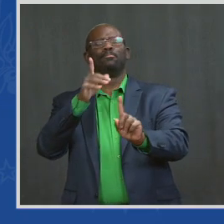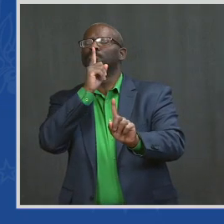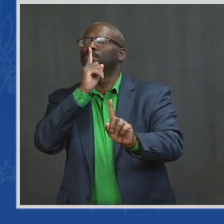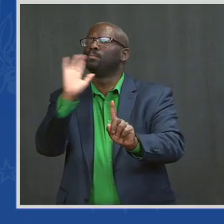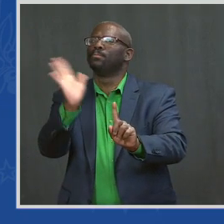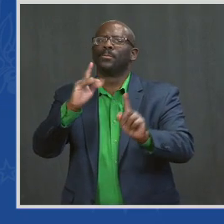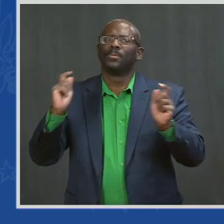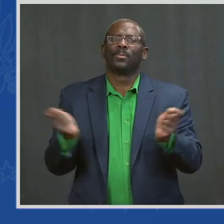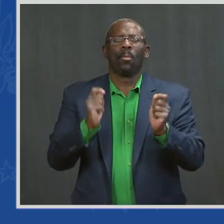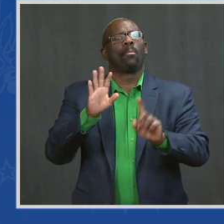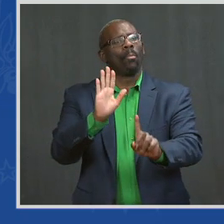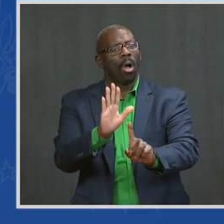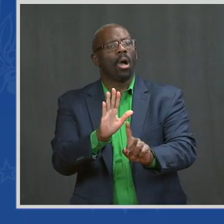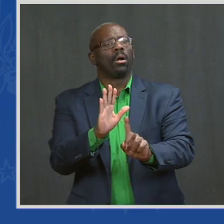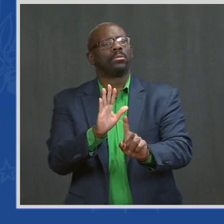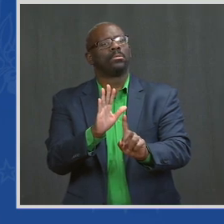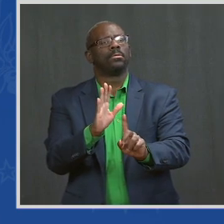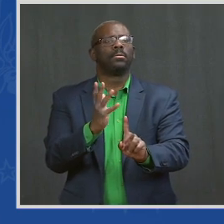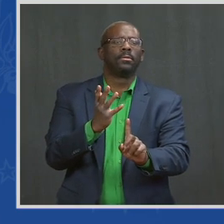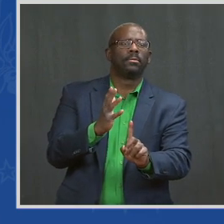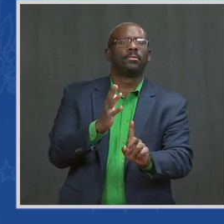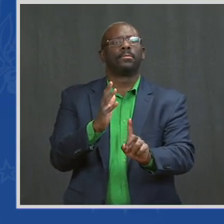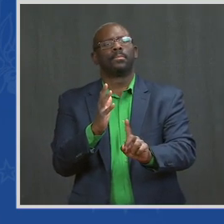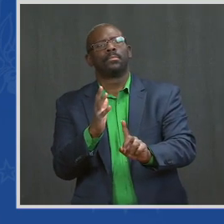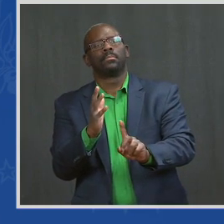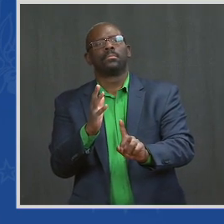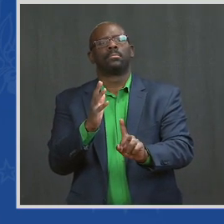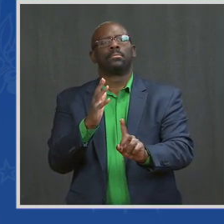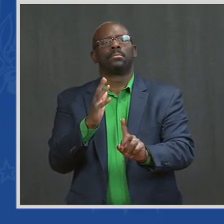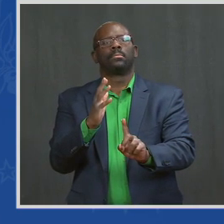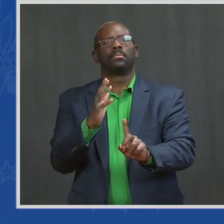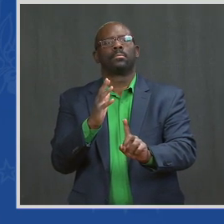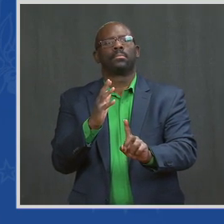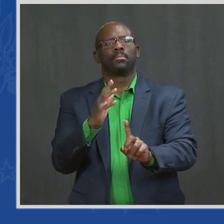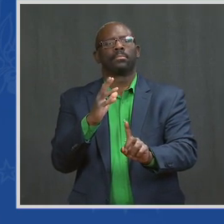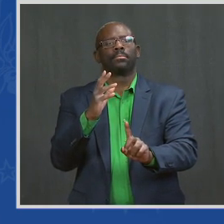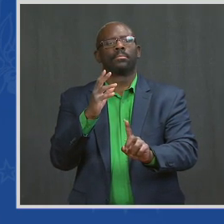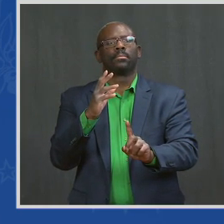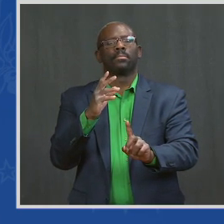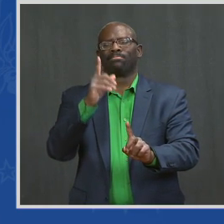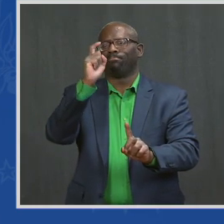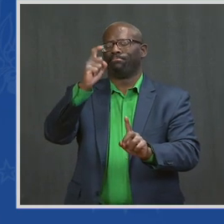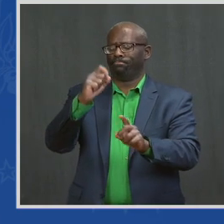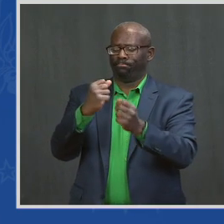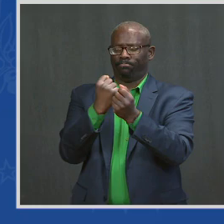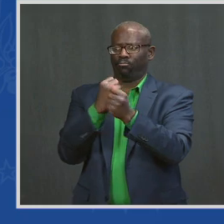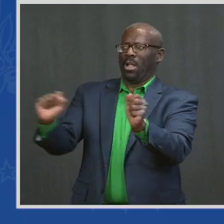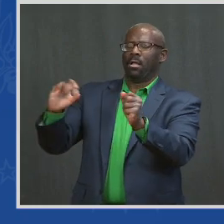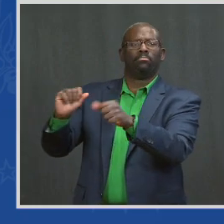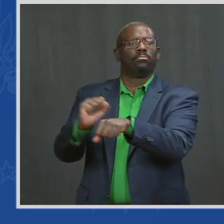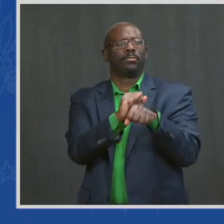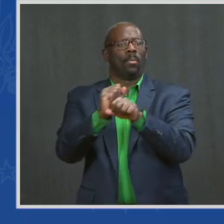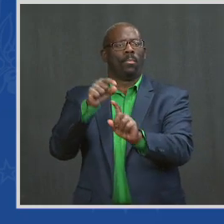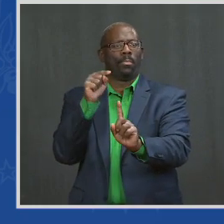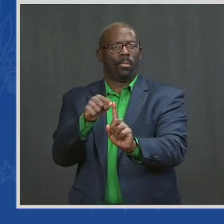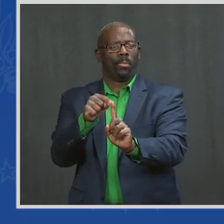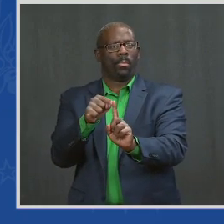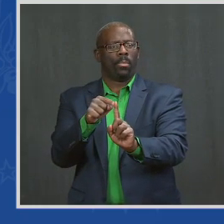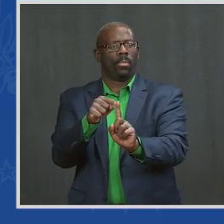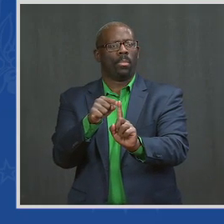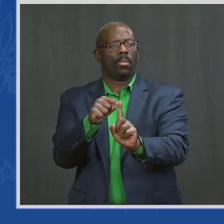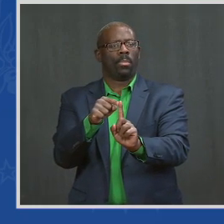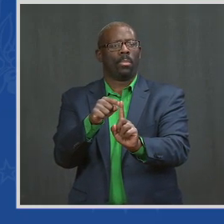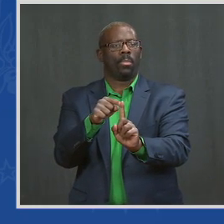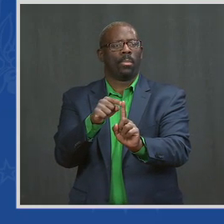all, the emancipation of enslaved Black Americans didn't mark the end of America's work to deliver on the promise of